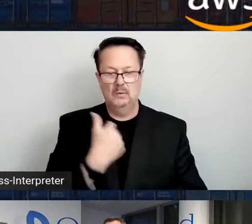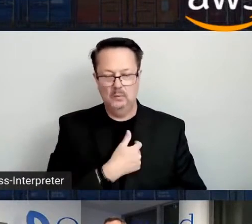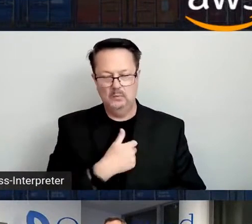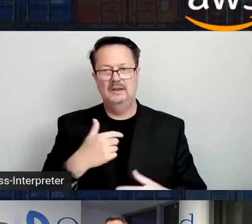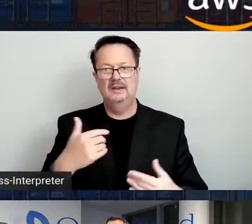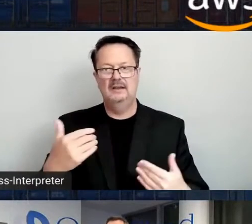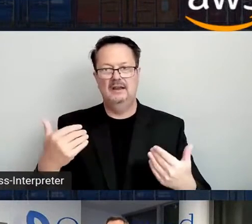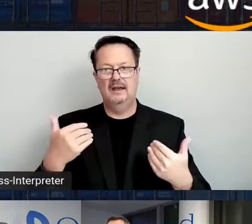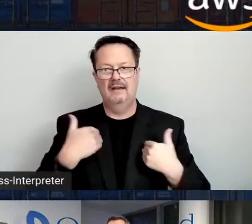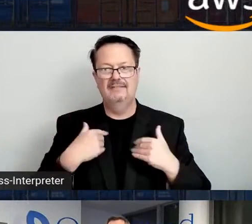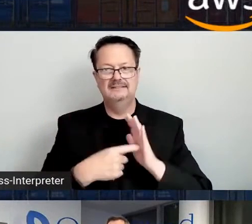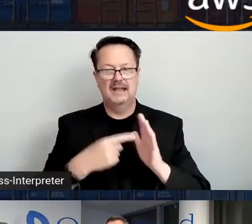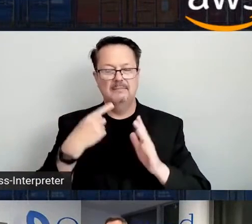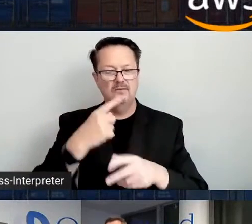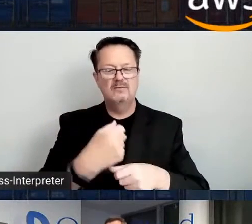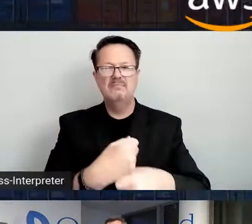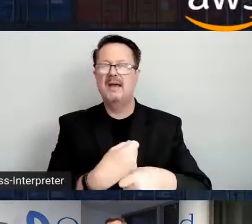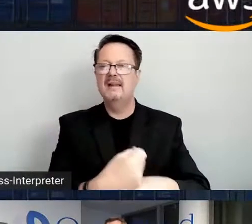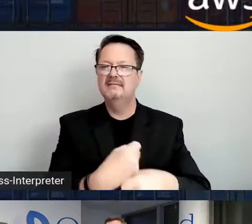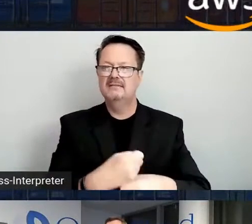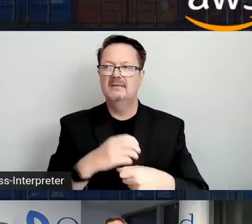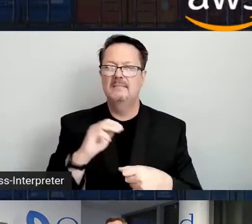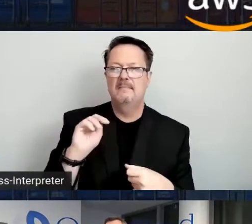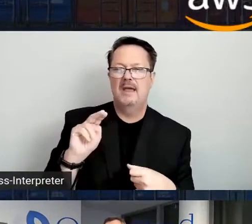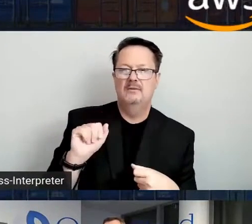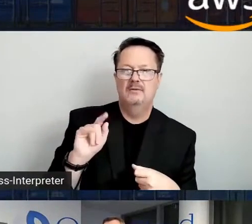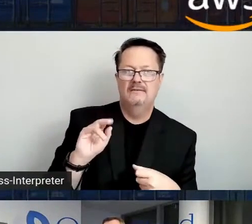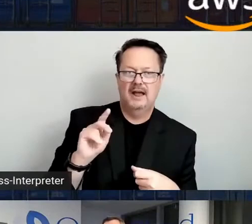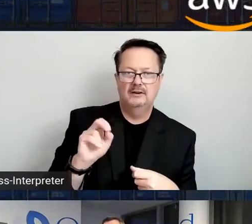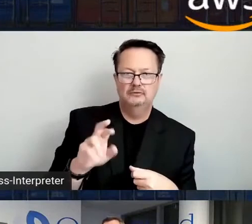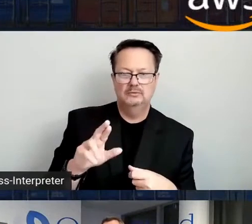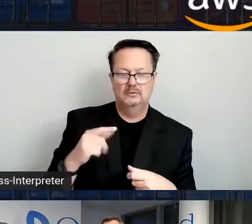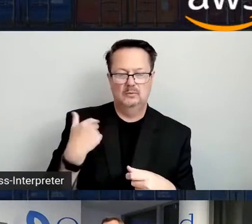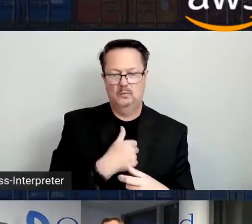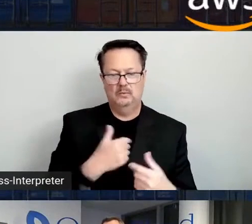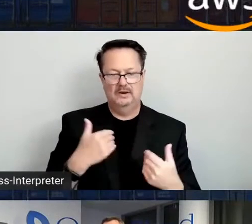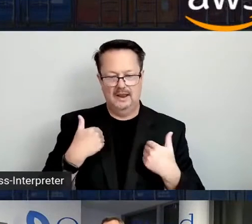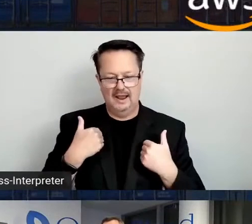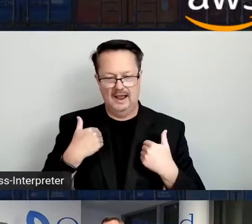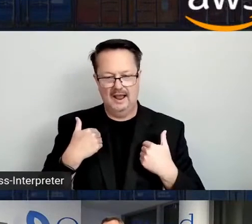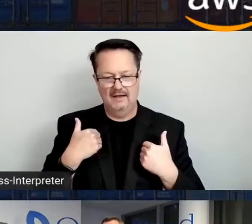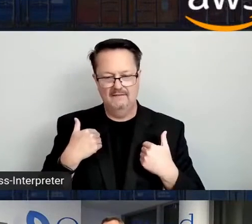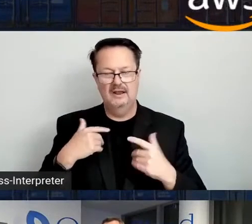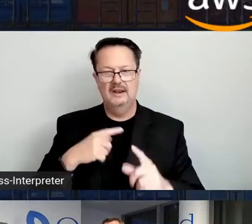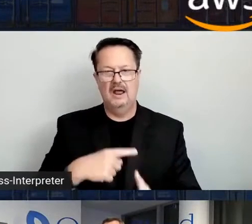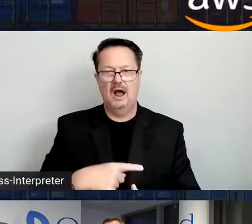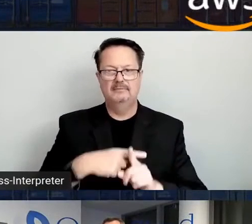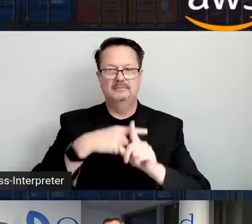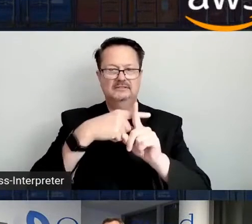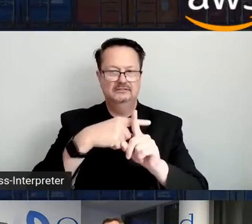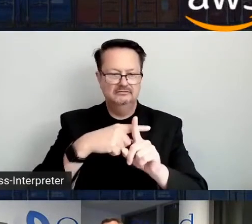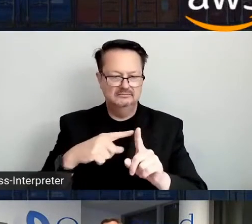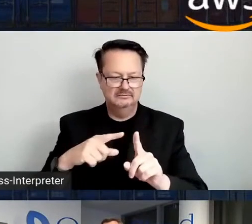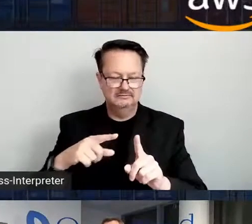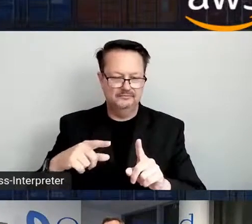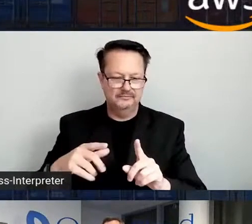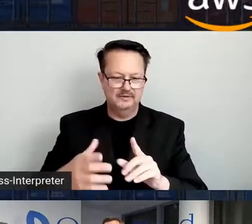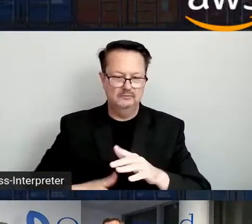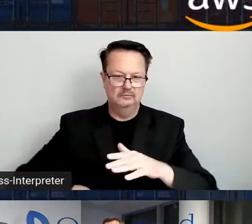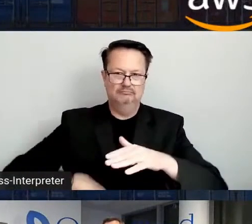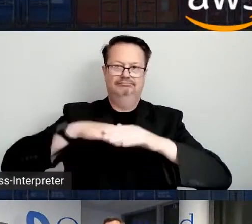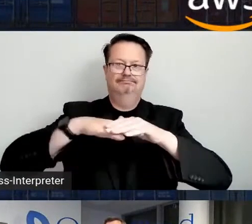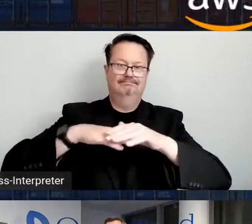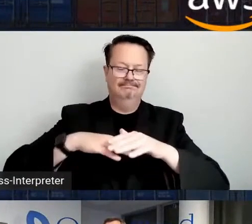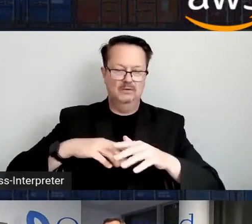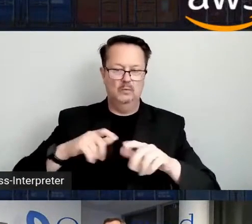example, for example, in manufacturing, with supply chain optimization as an example, where we are